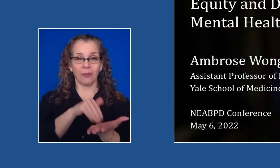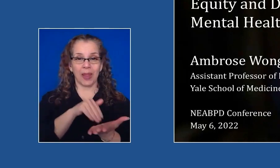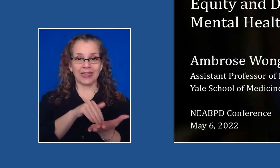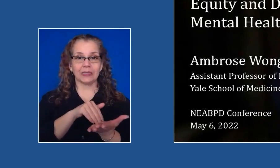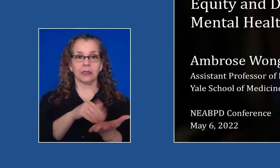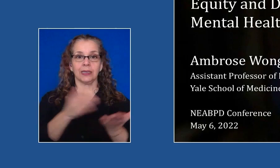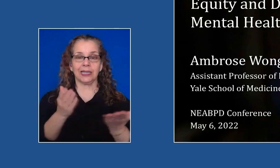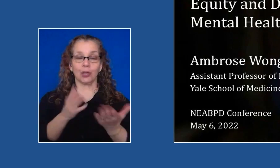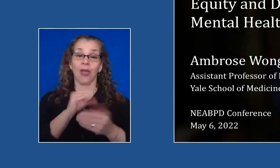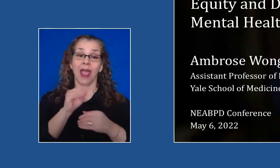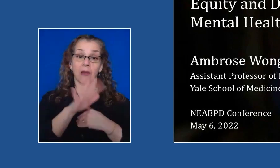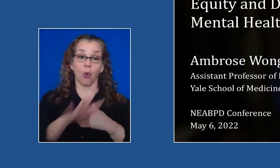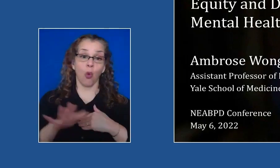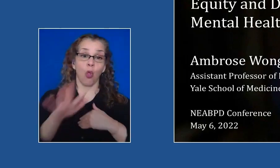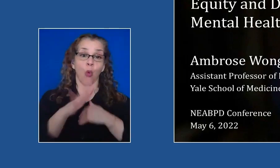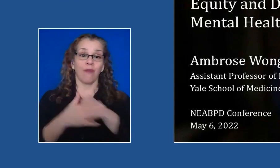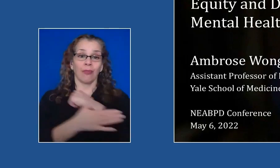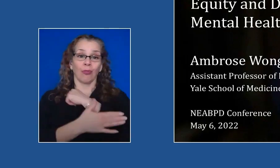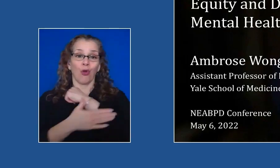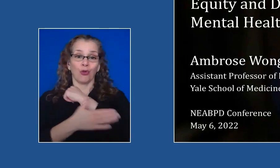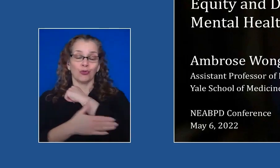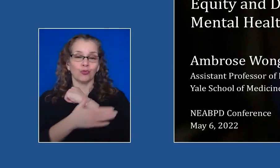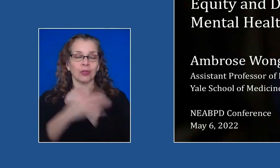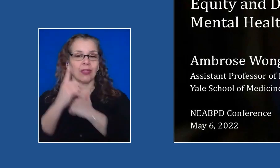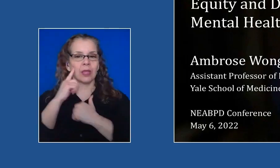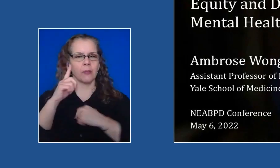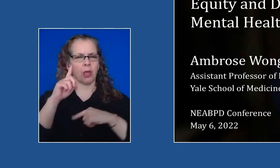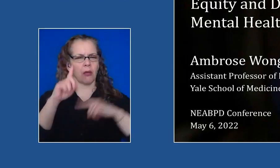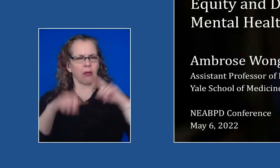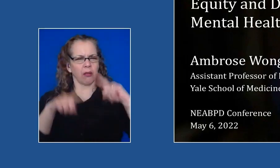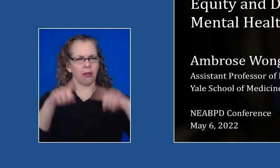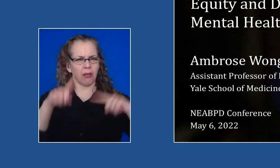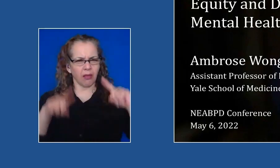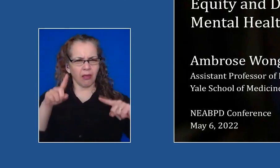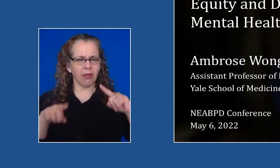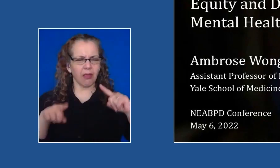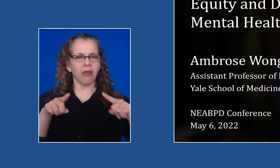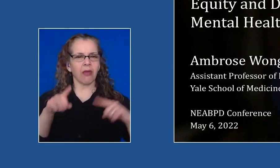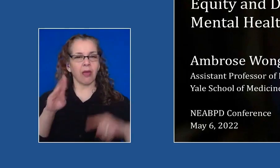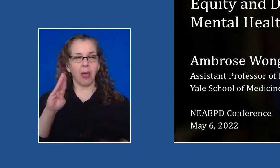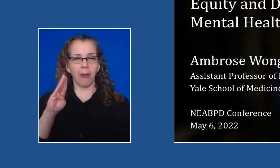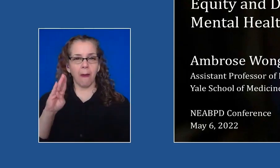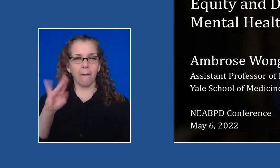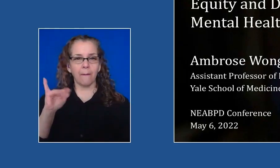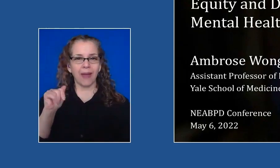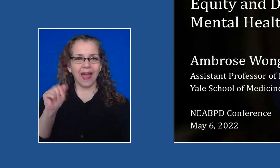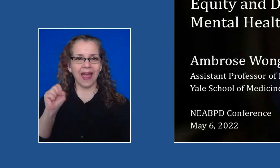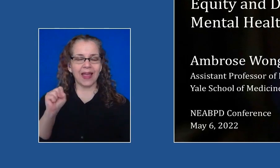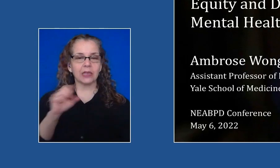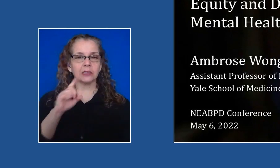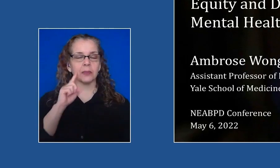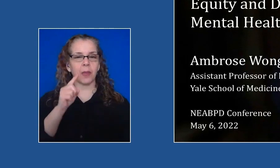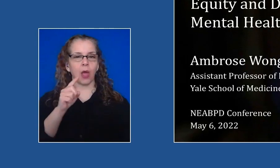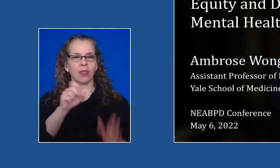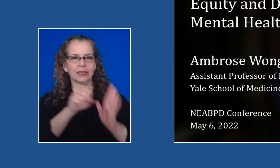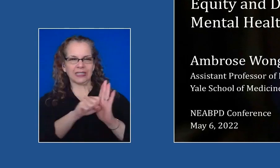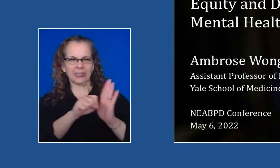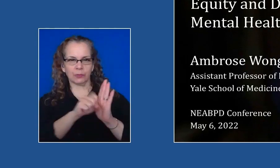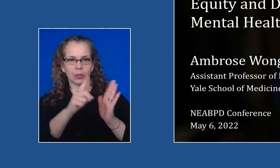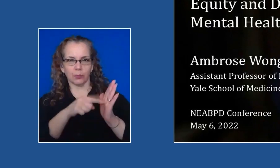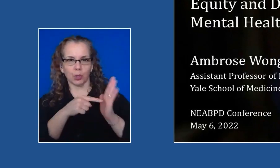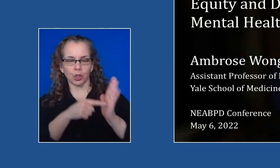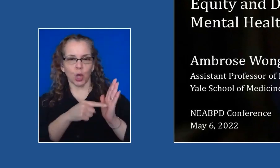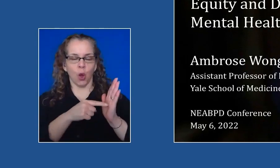nation, thinking about disparities and bias around the symptoms of agitation, which is a very severe